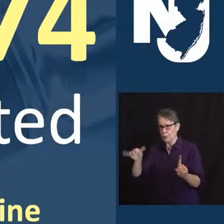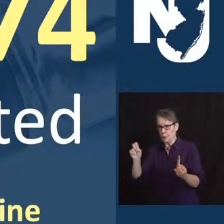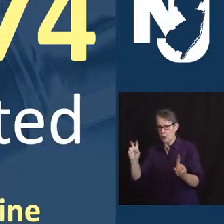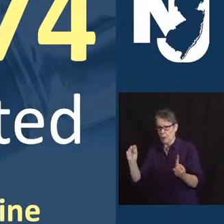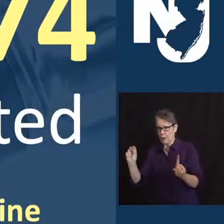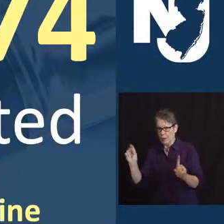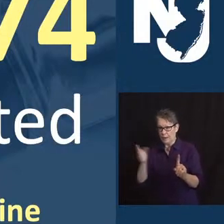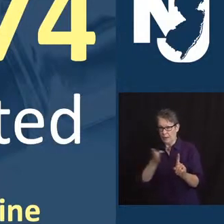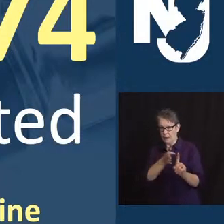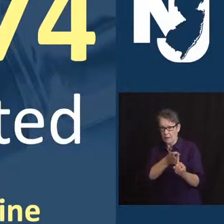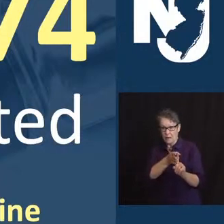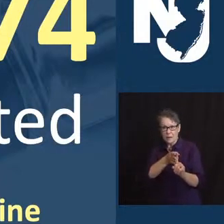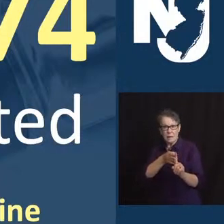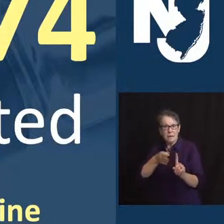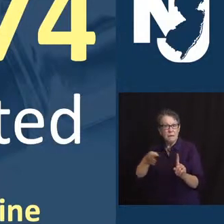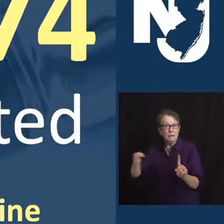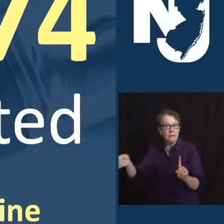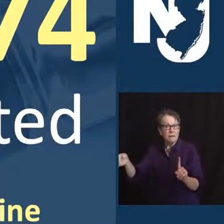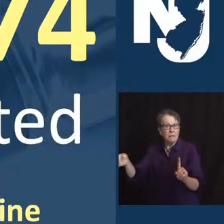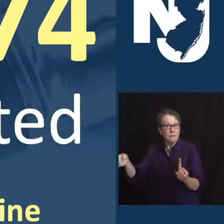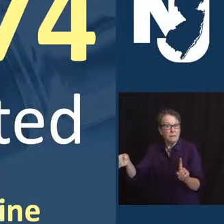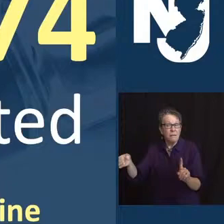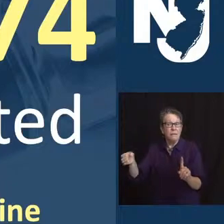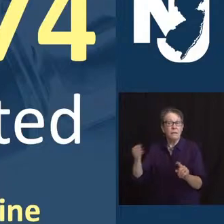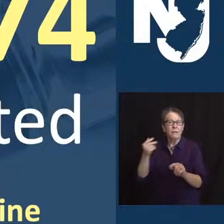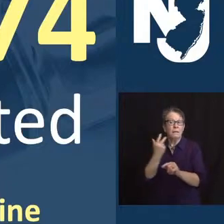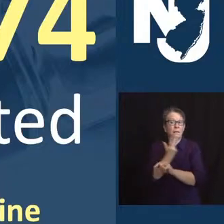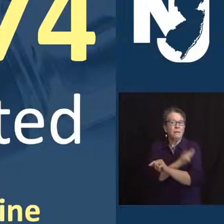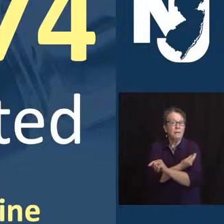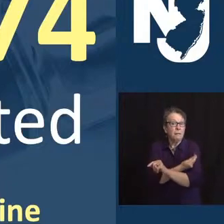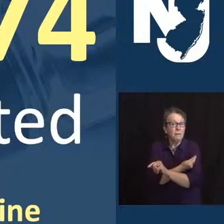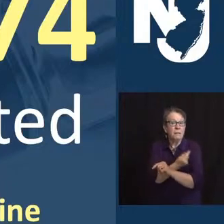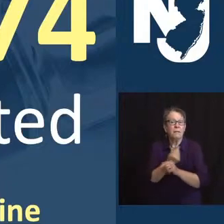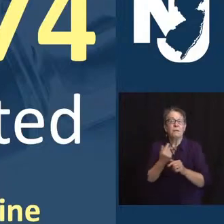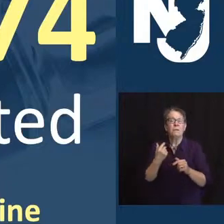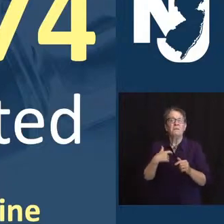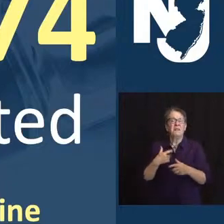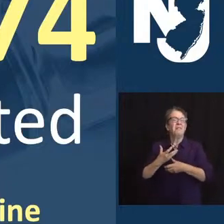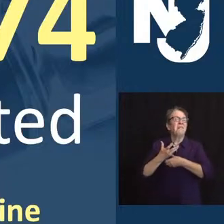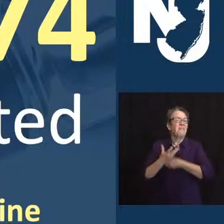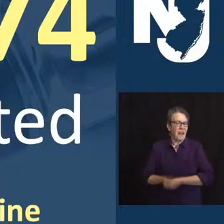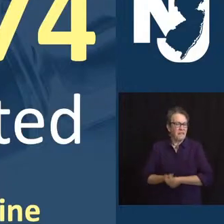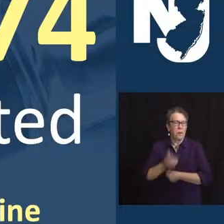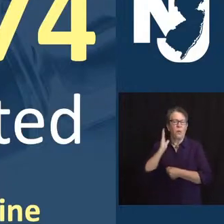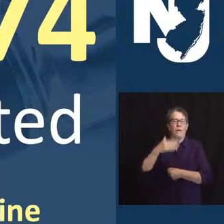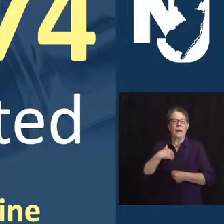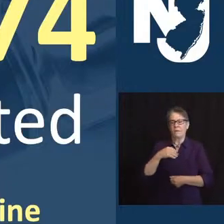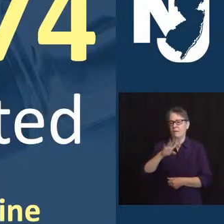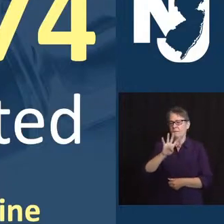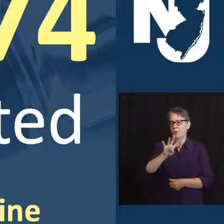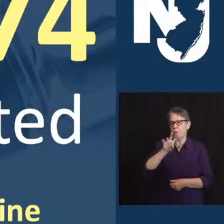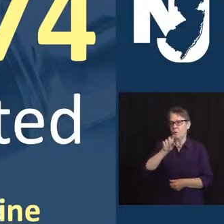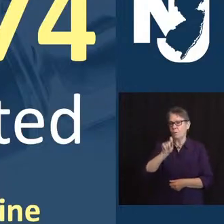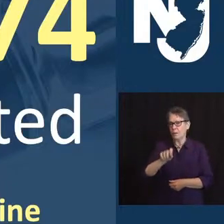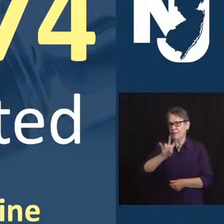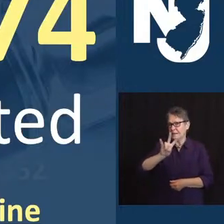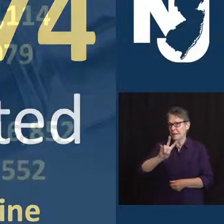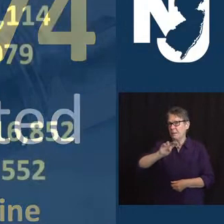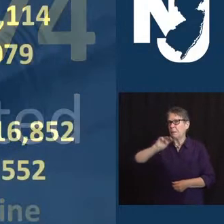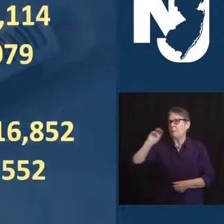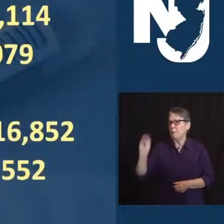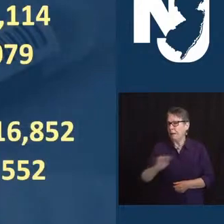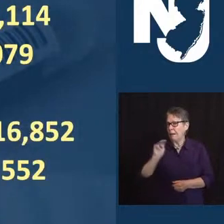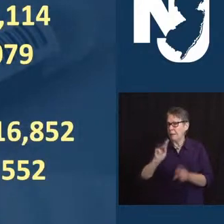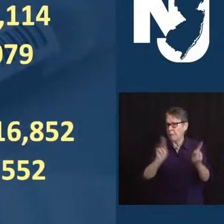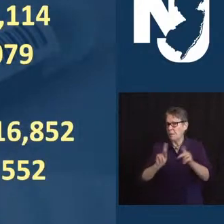all confident that we will meet our target. Now, moving on to some other of the key numbers. We are reporting an